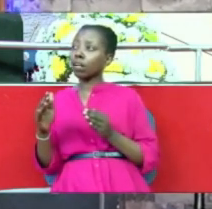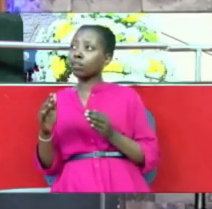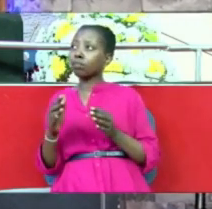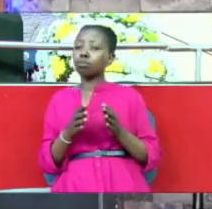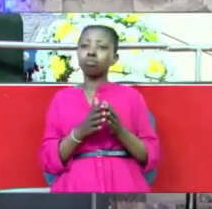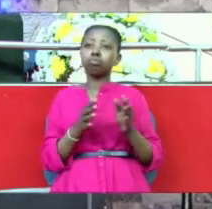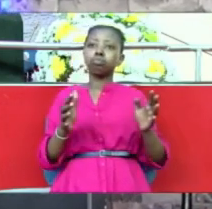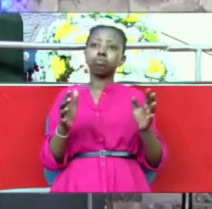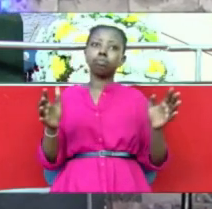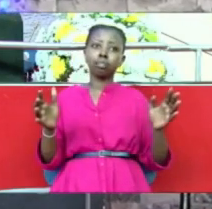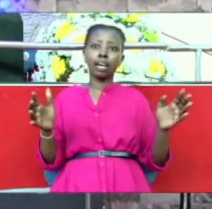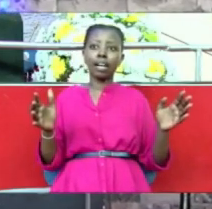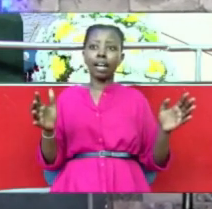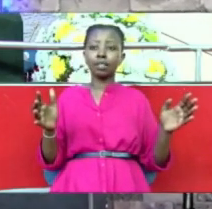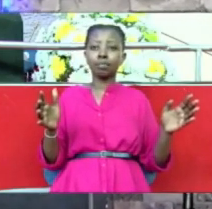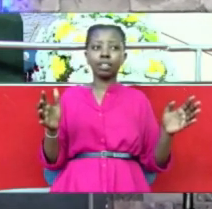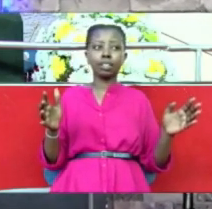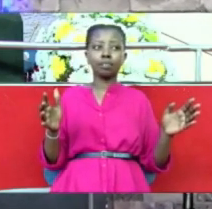Enlargement.